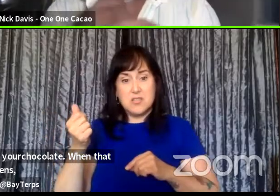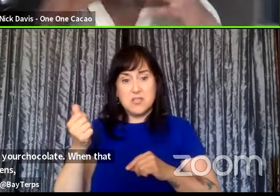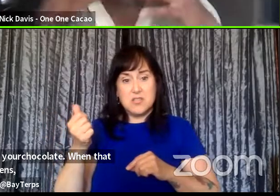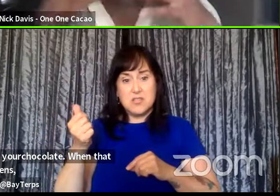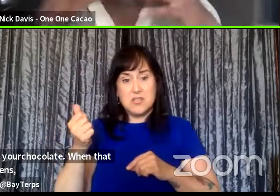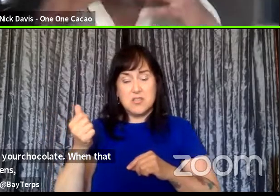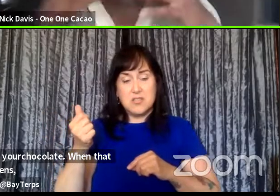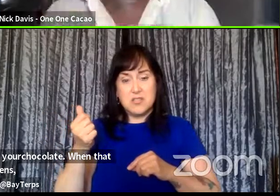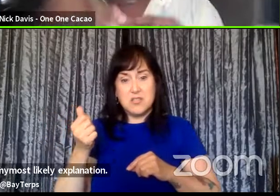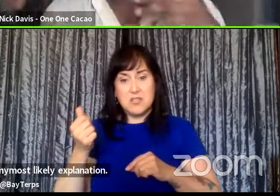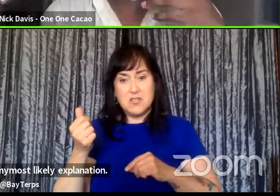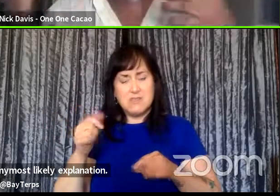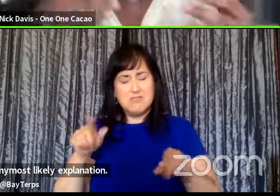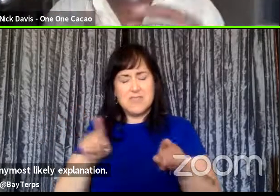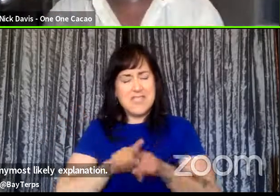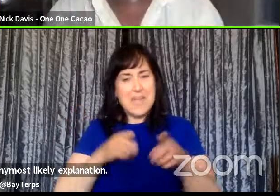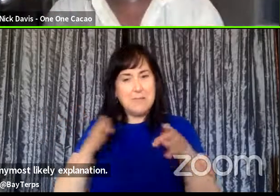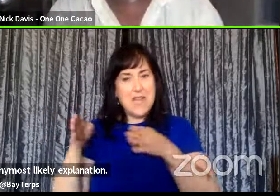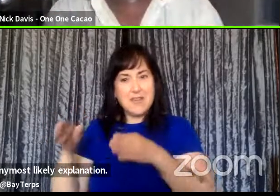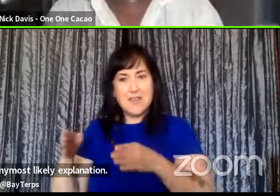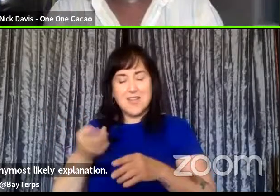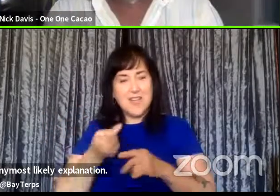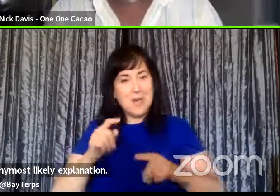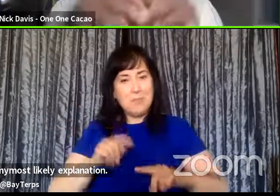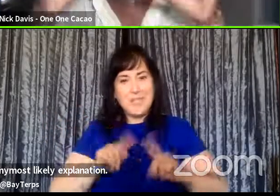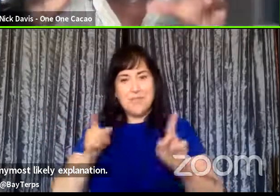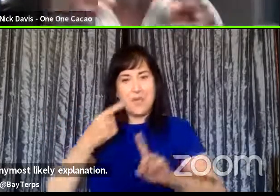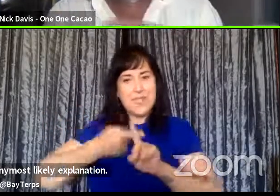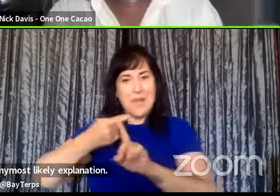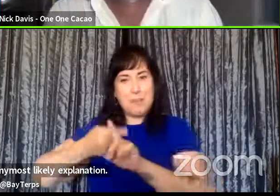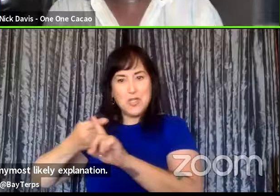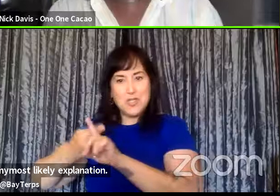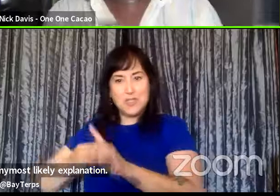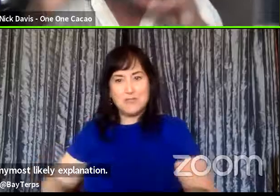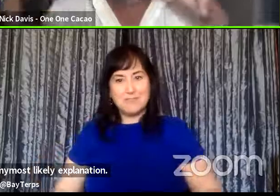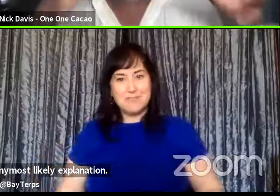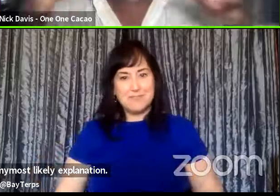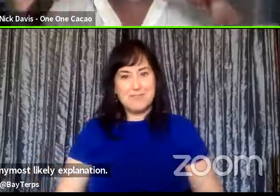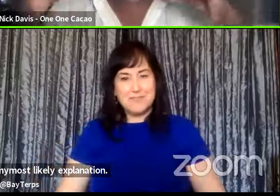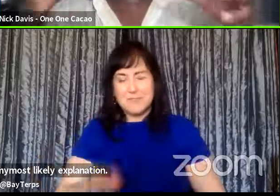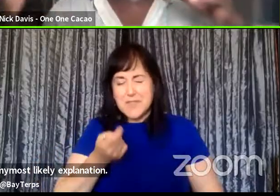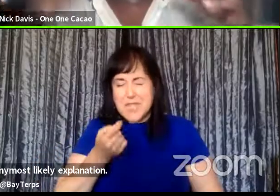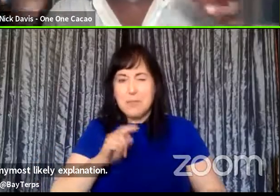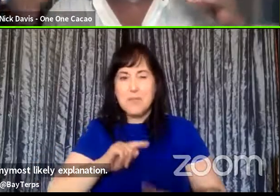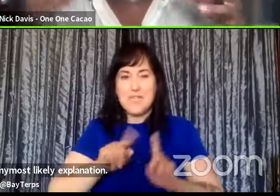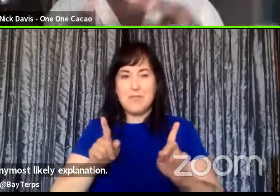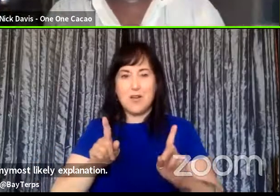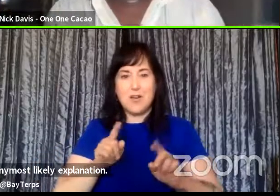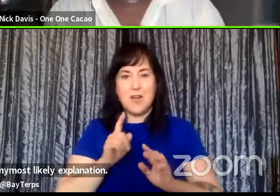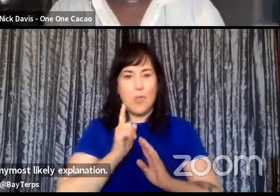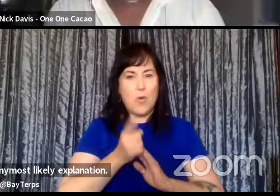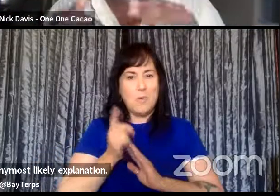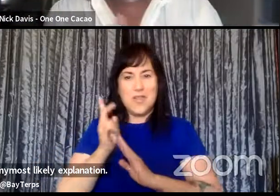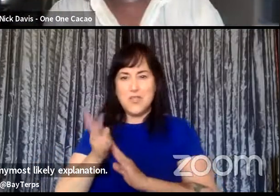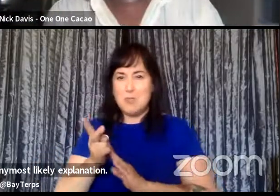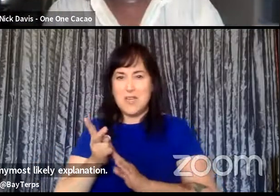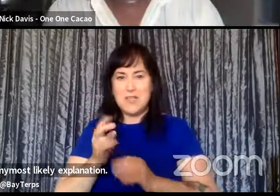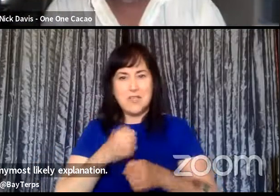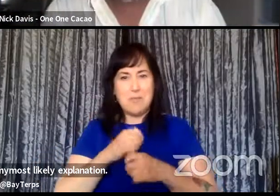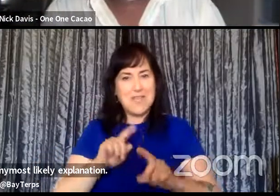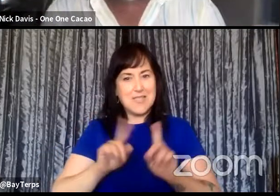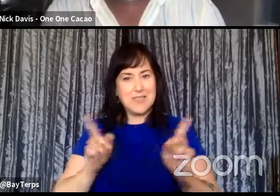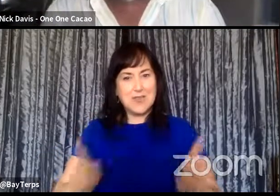work, because it's the same technique, just a slight difference in temperature, just a very slight difference in temperature, just that minute, 2 minutes, 3 minutes to make the